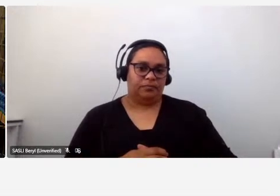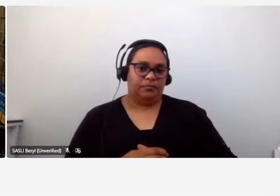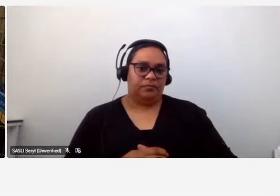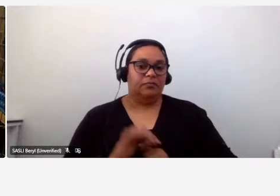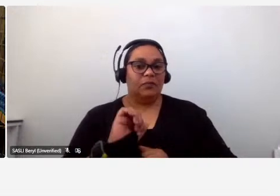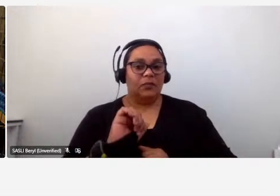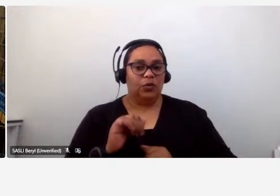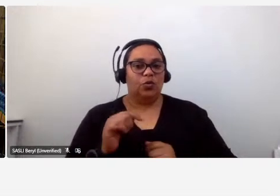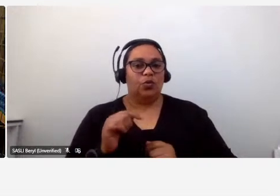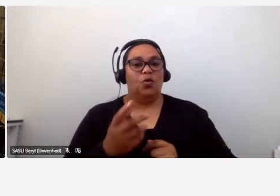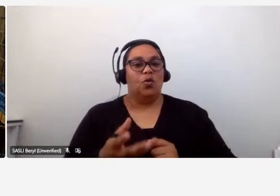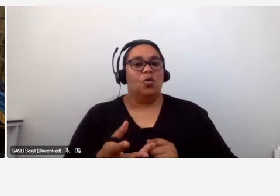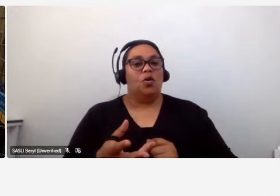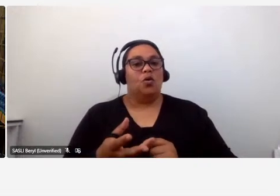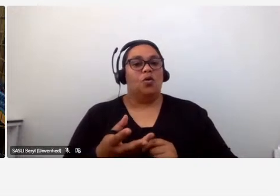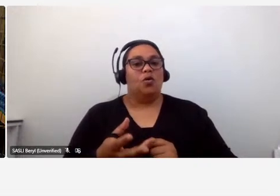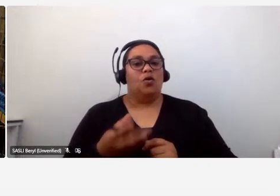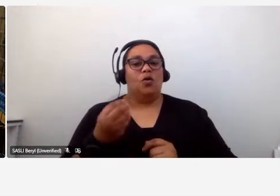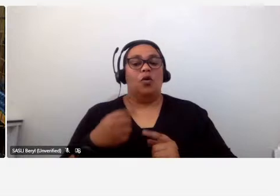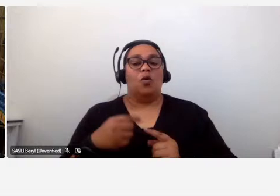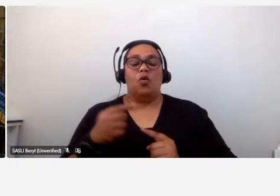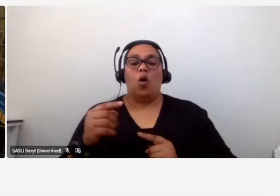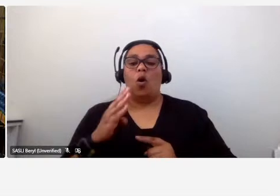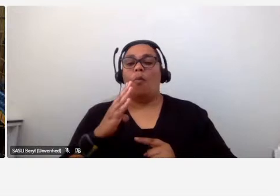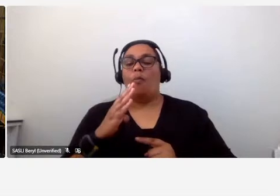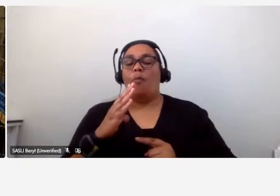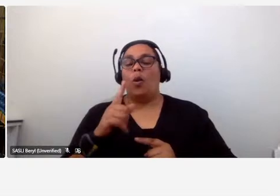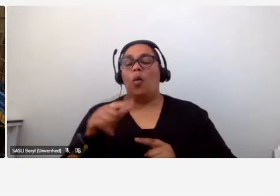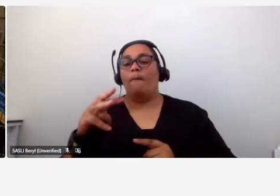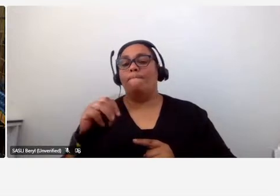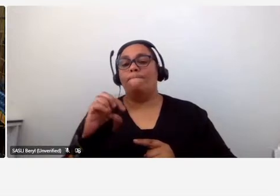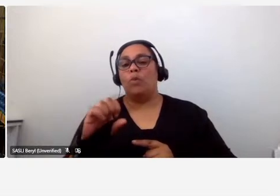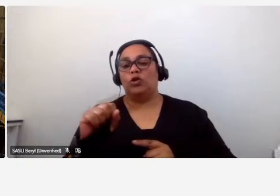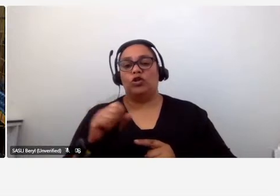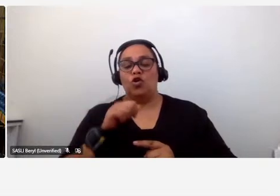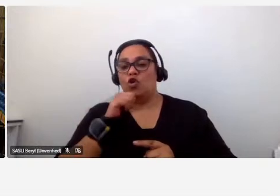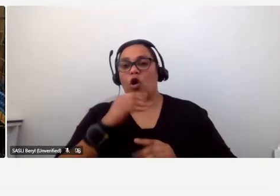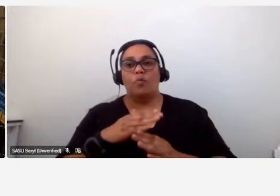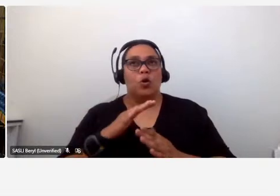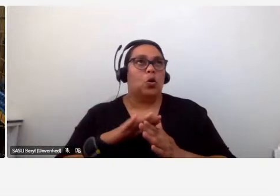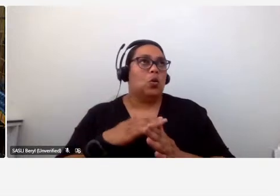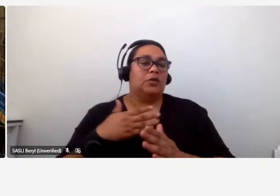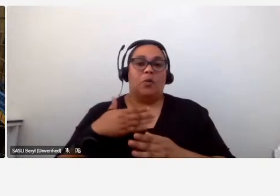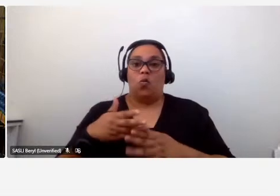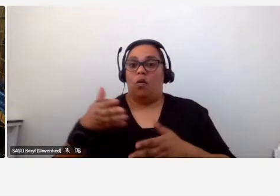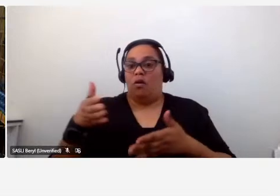you go to Blogombos, not because I'm deployed there.